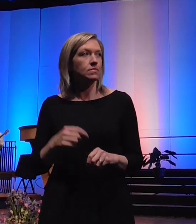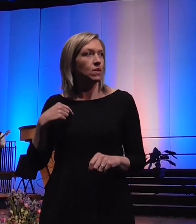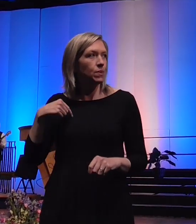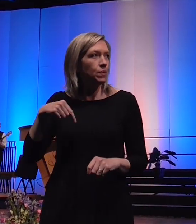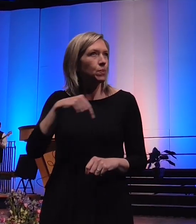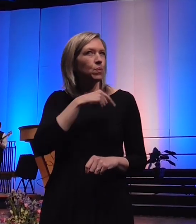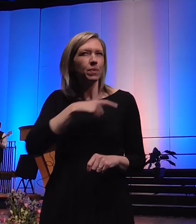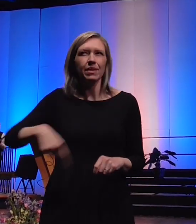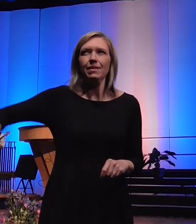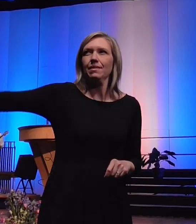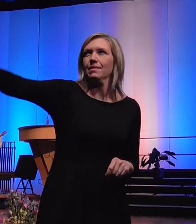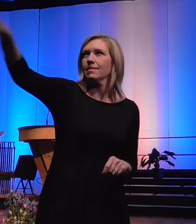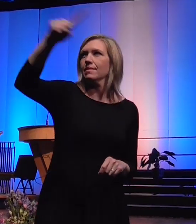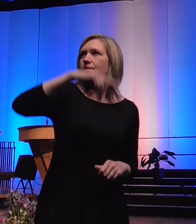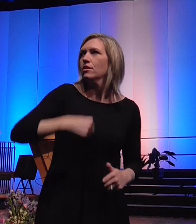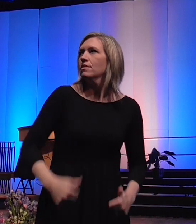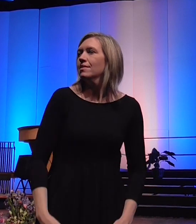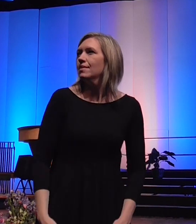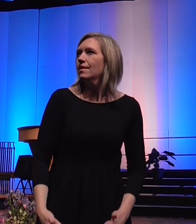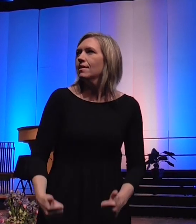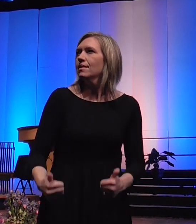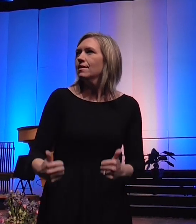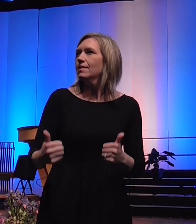We are